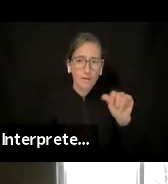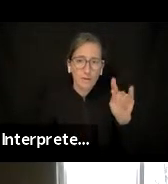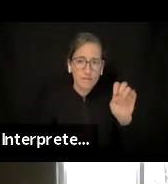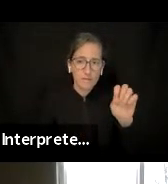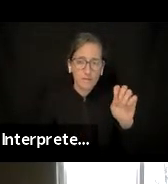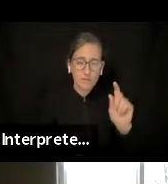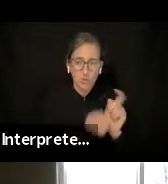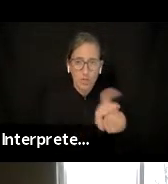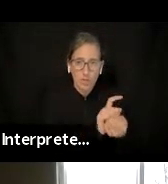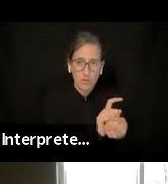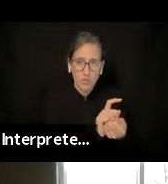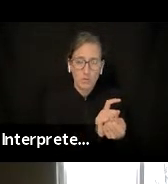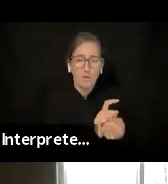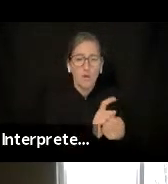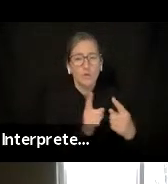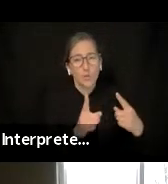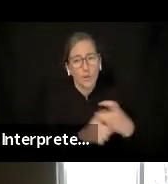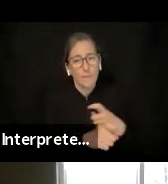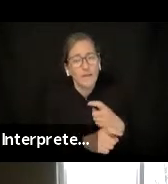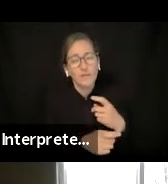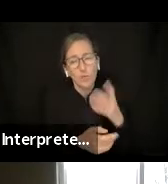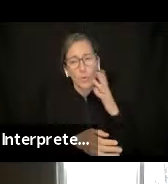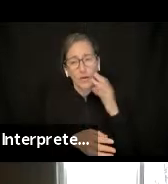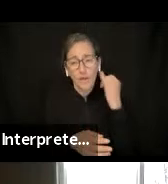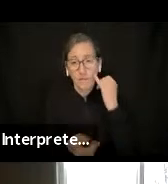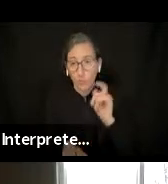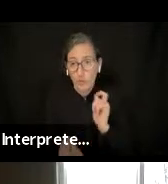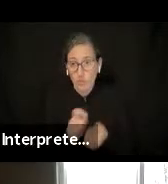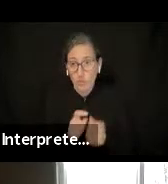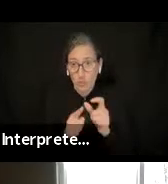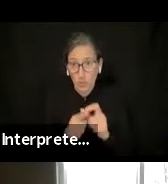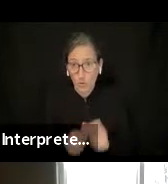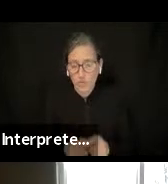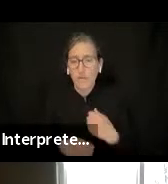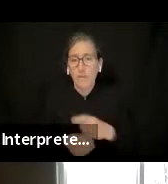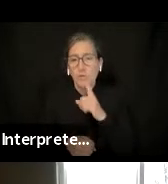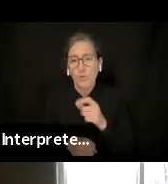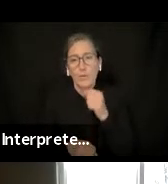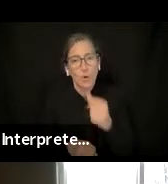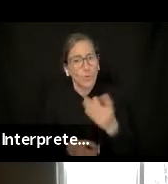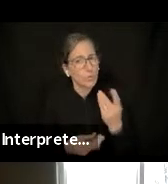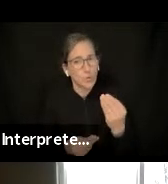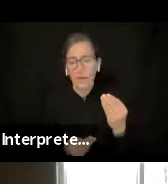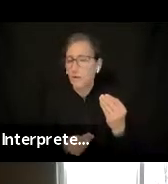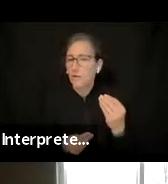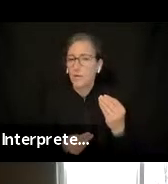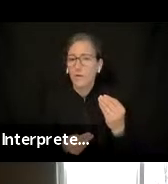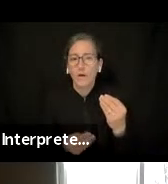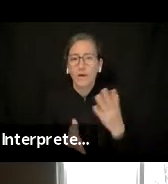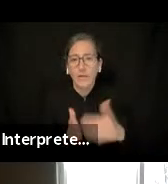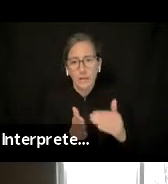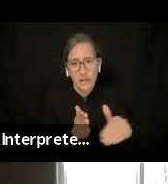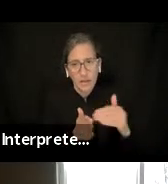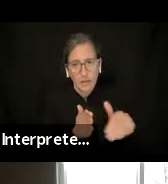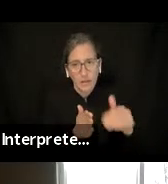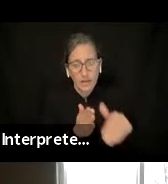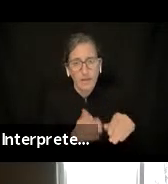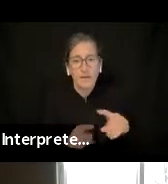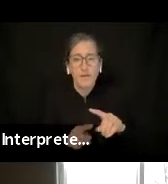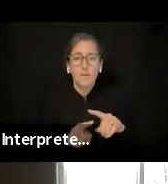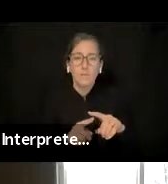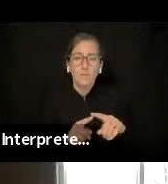we don't do it like repeatedly, that we do it, you know, once a year or in